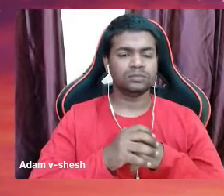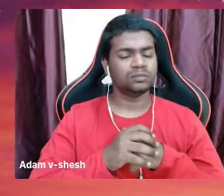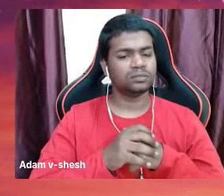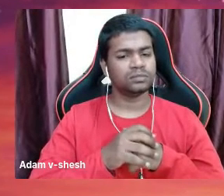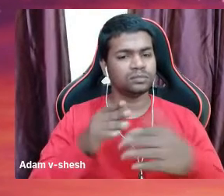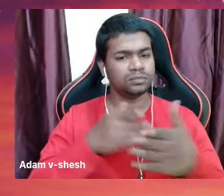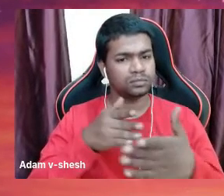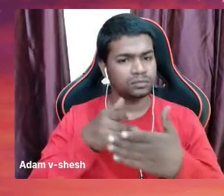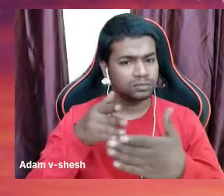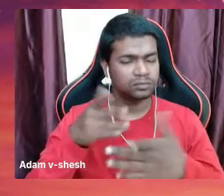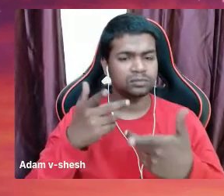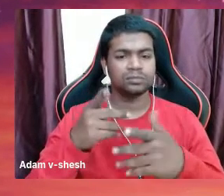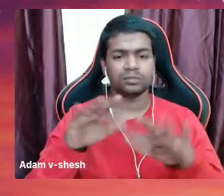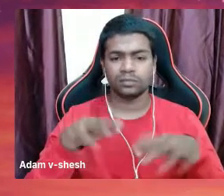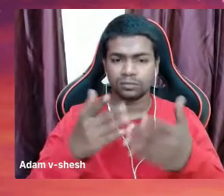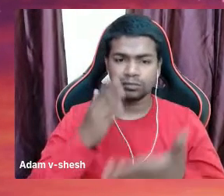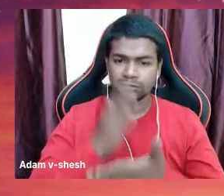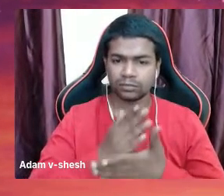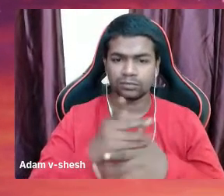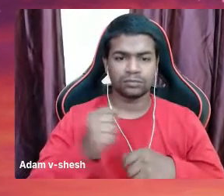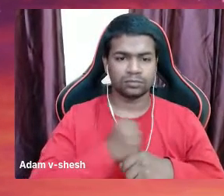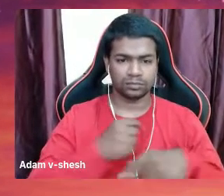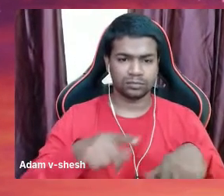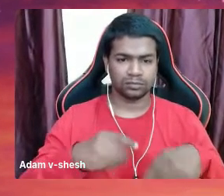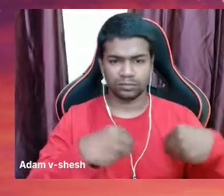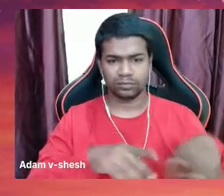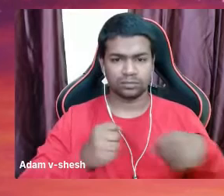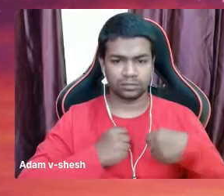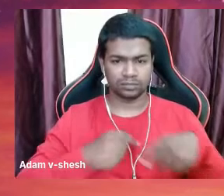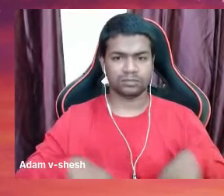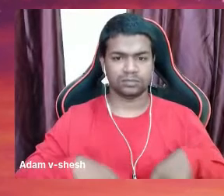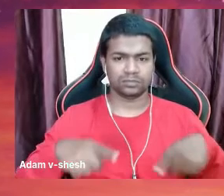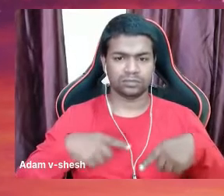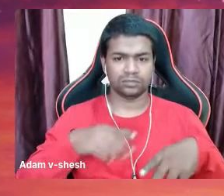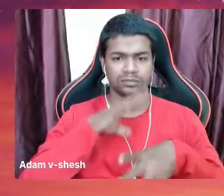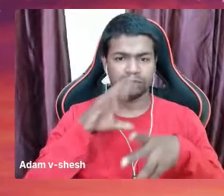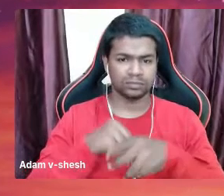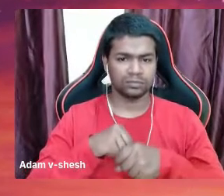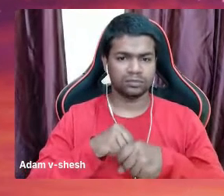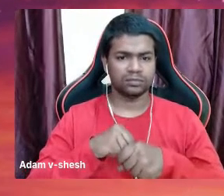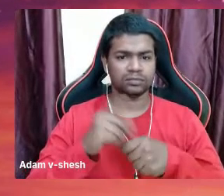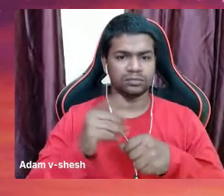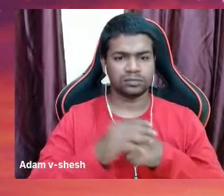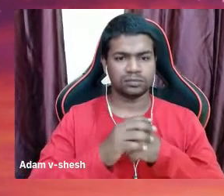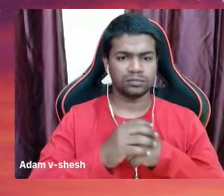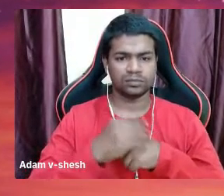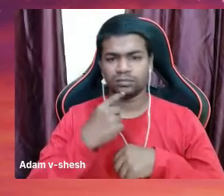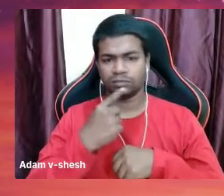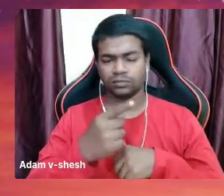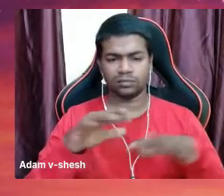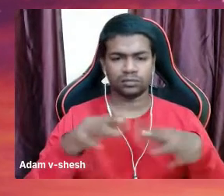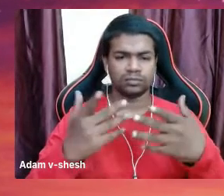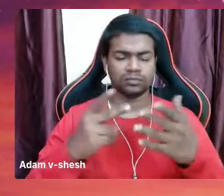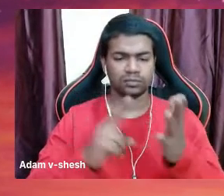defensive mode of how do we stop people from leaving our country, I think we have to start going in a slightly more offense mode and saying, how do we become a